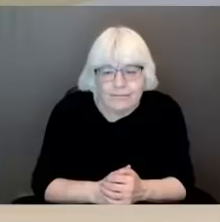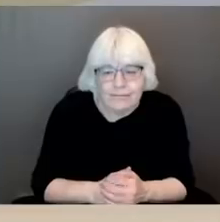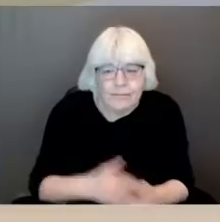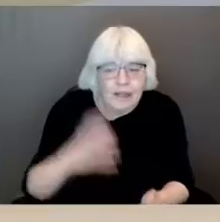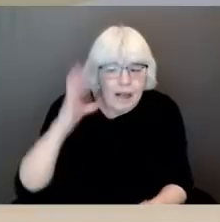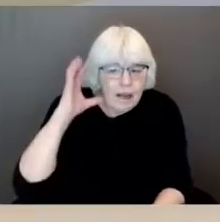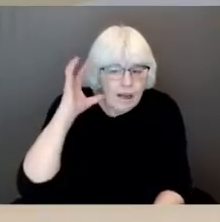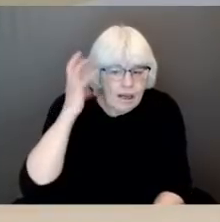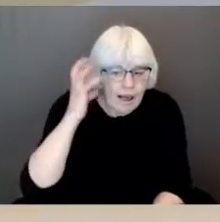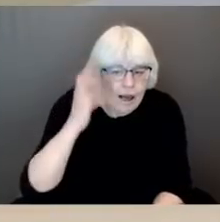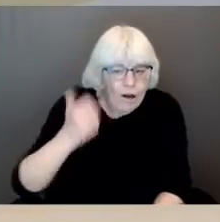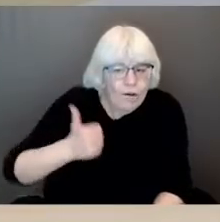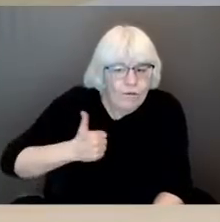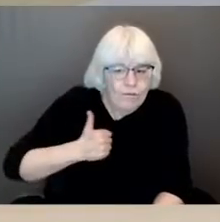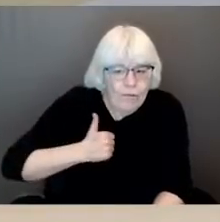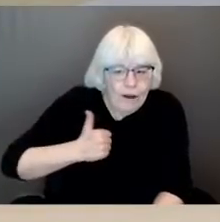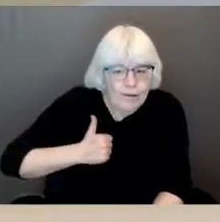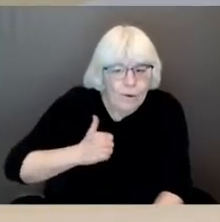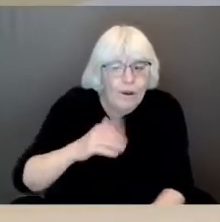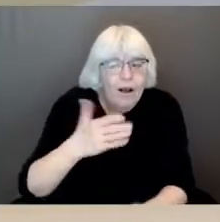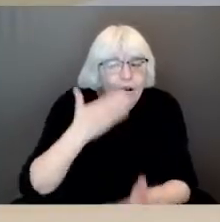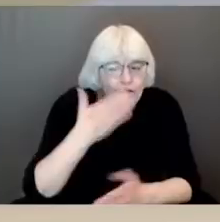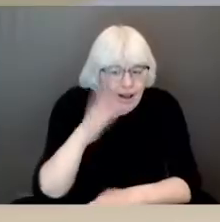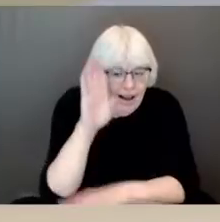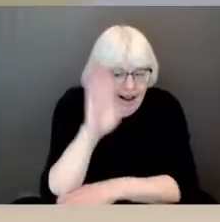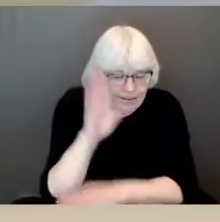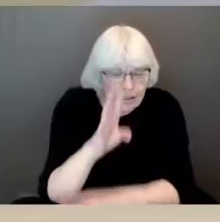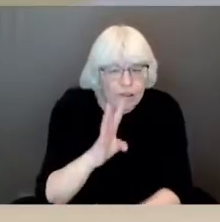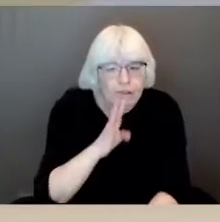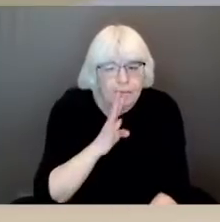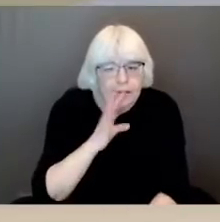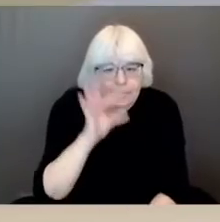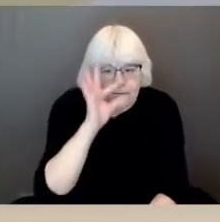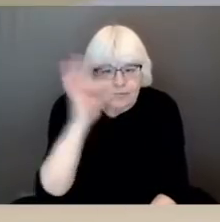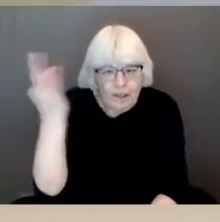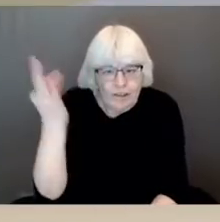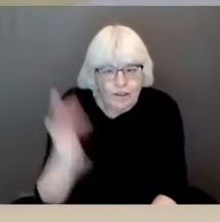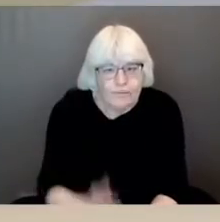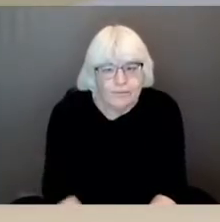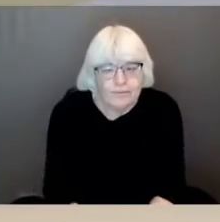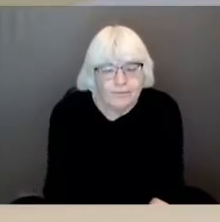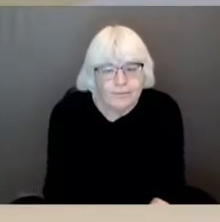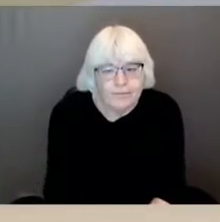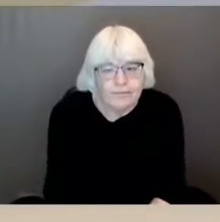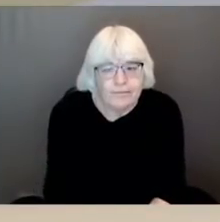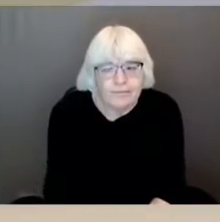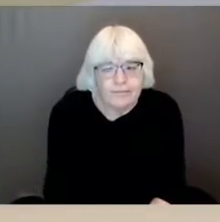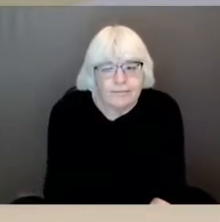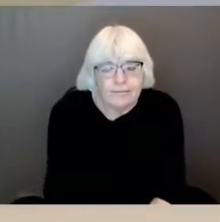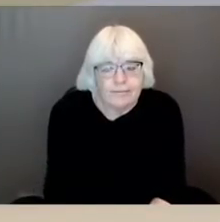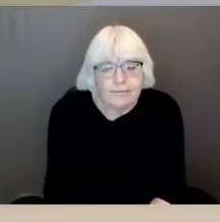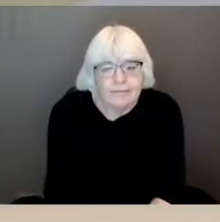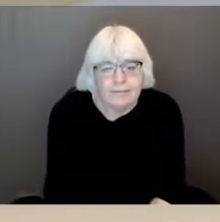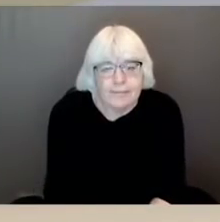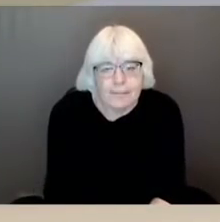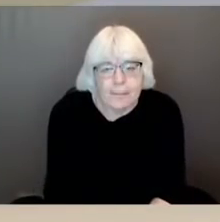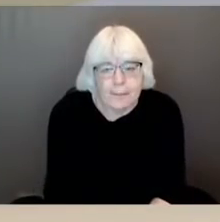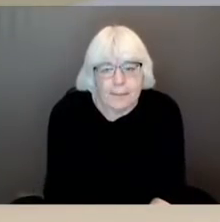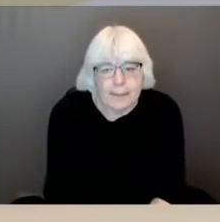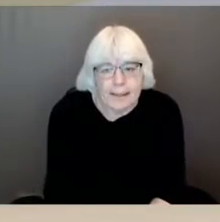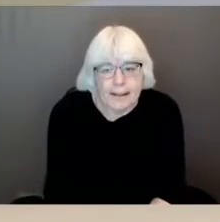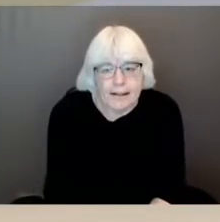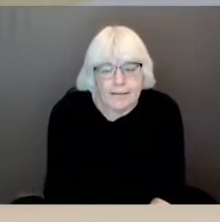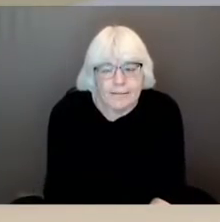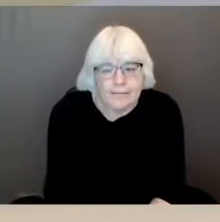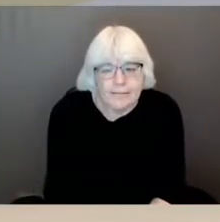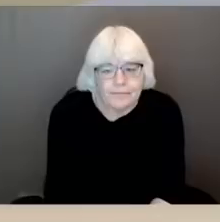Ma question, c'est en français pour la docteure Ed Morrison. Alors, docteur Morrison, aujourd'hui, on a le passeport vaccinal qui entre en vigueur, la